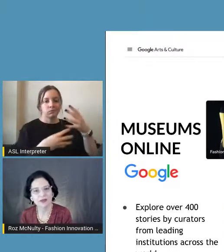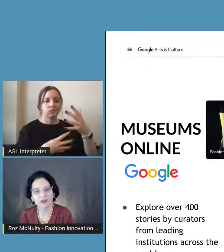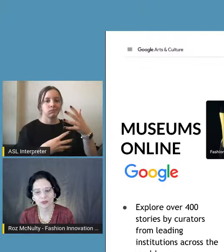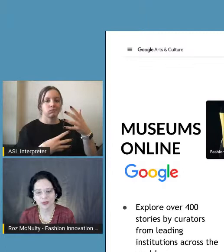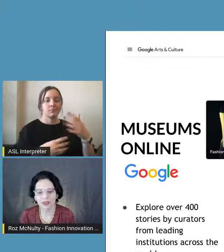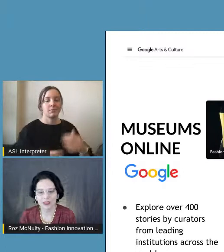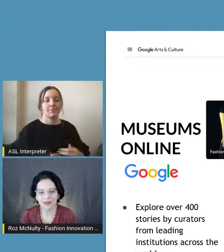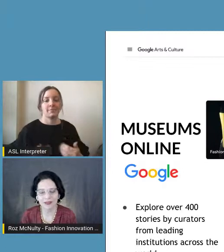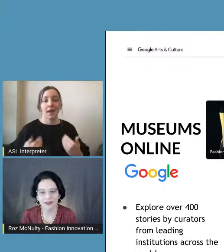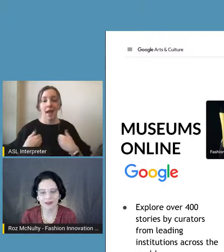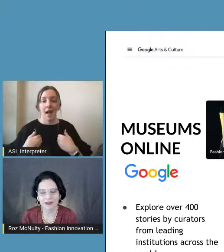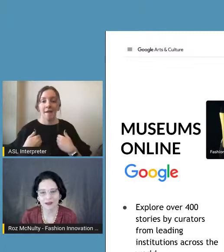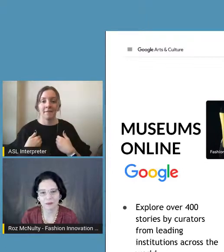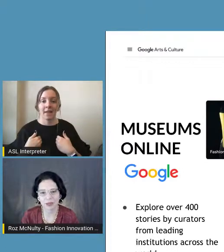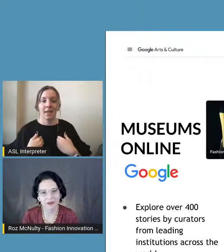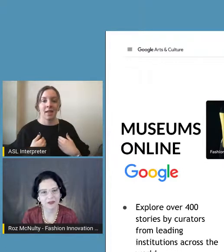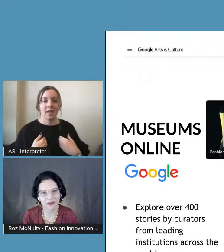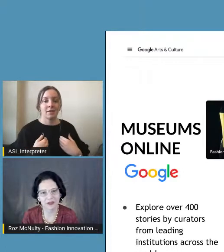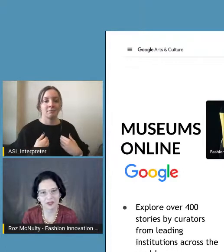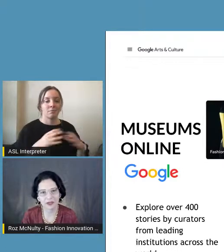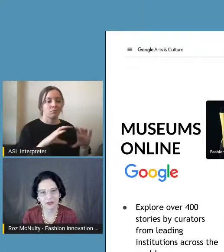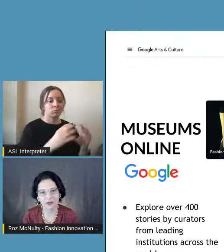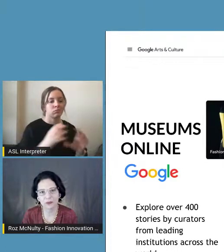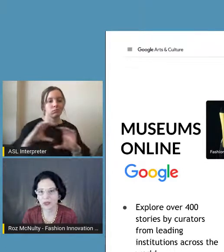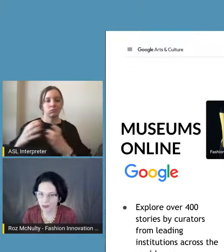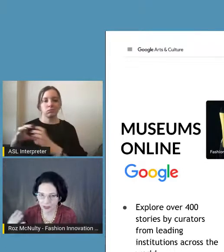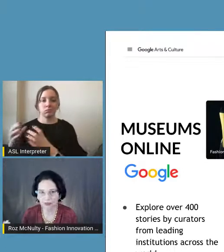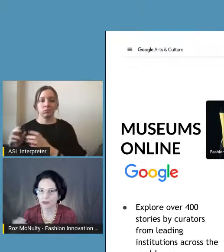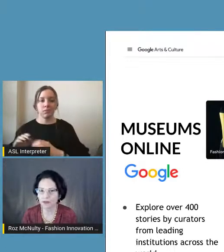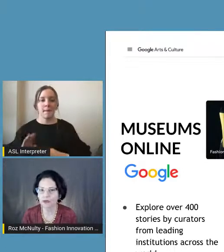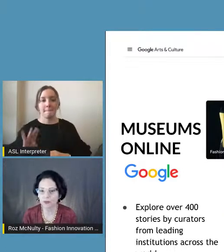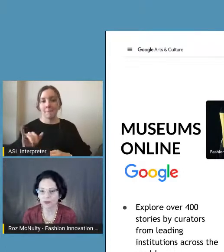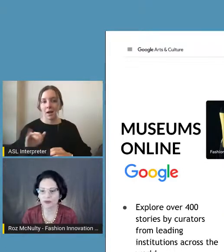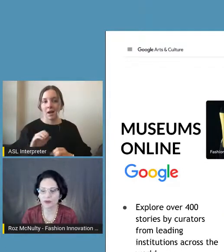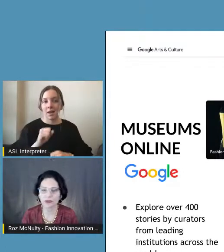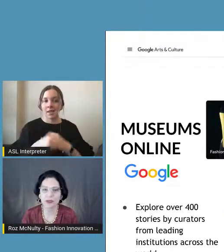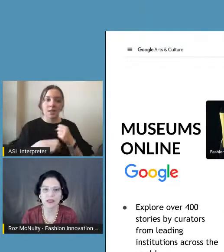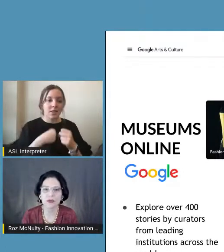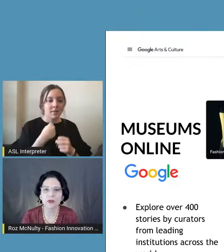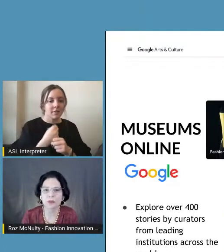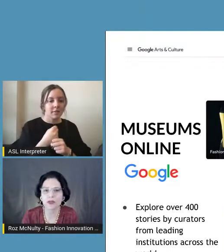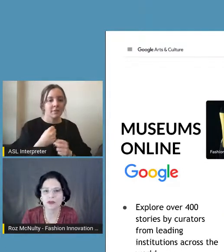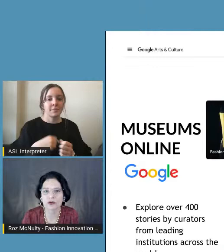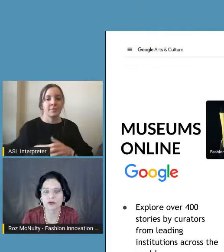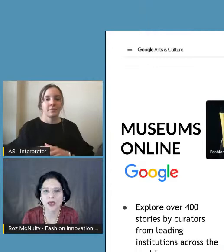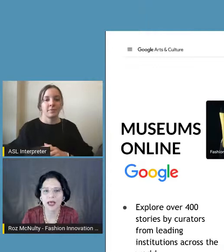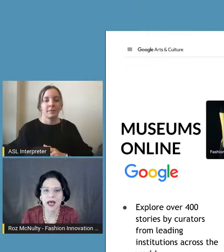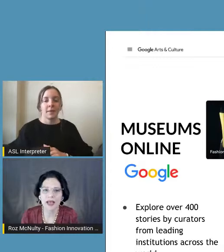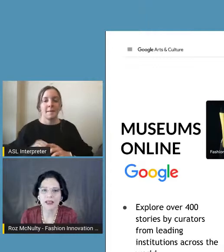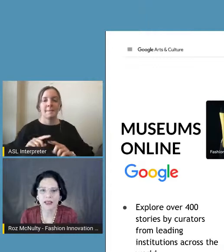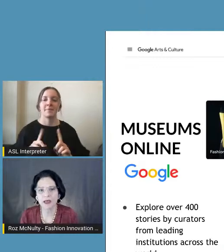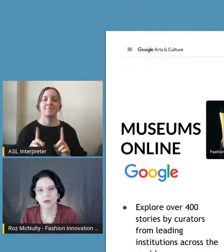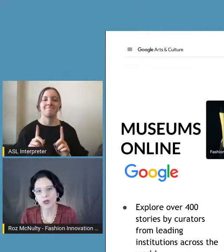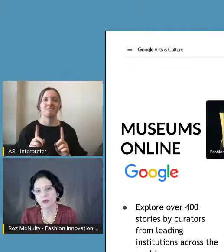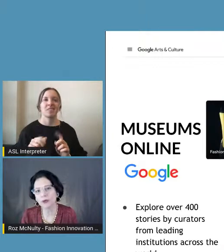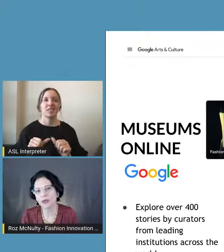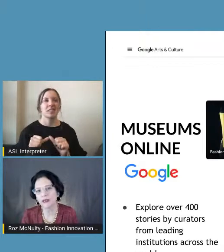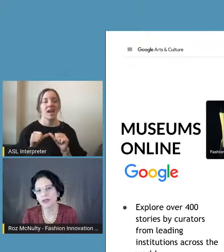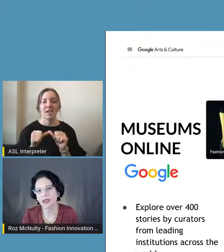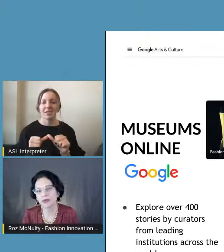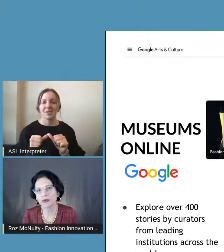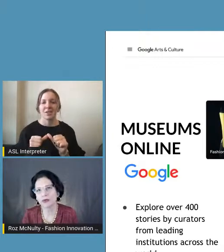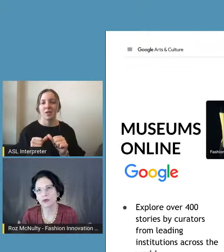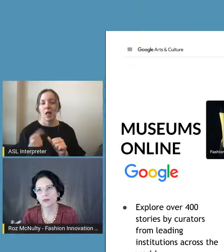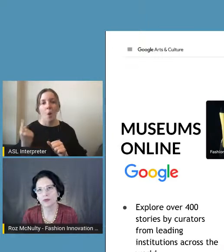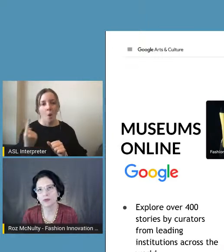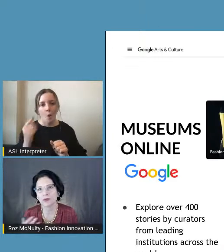into centuries and amazing detail to it. But again, we're still dealing with pictures. I think at one point